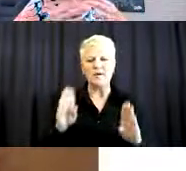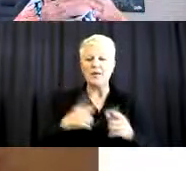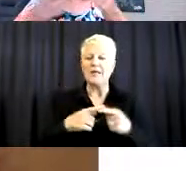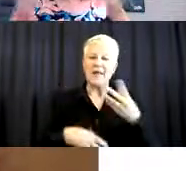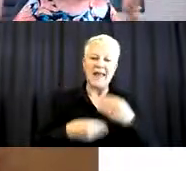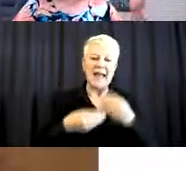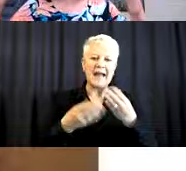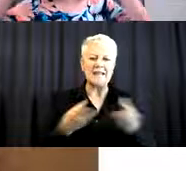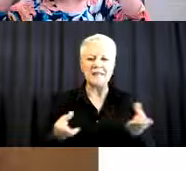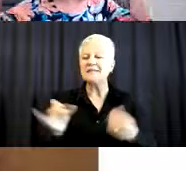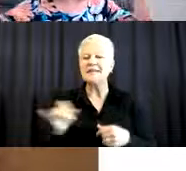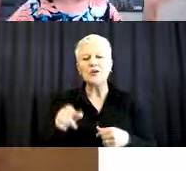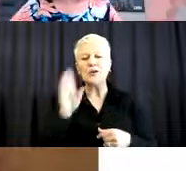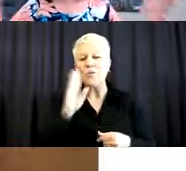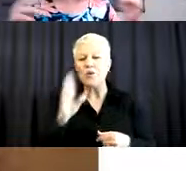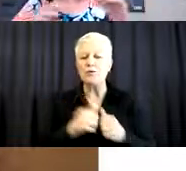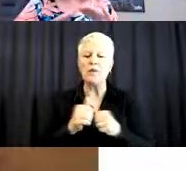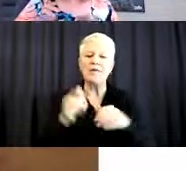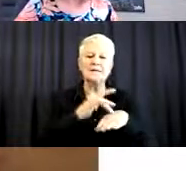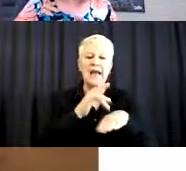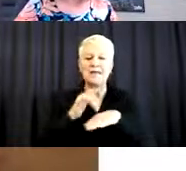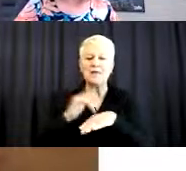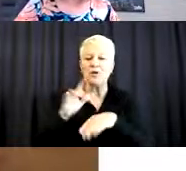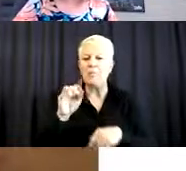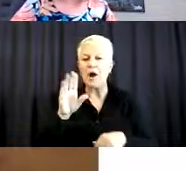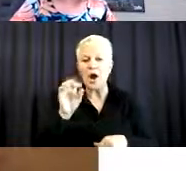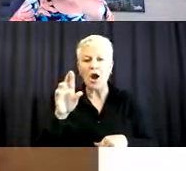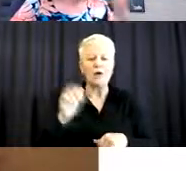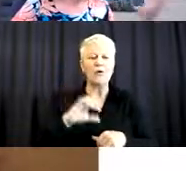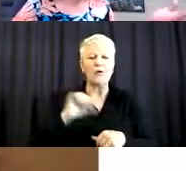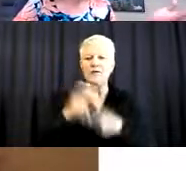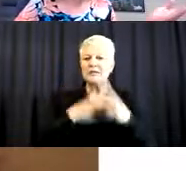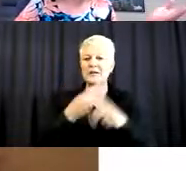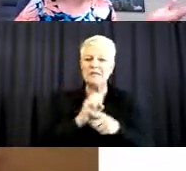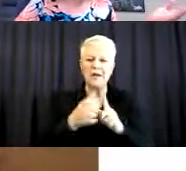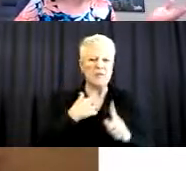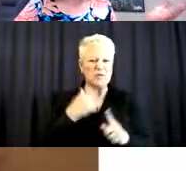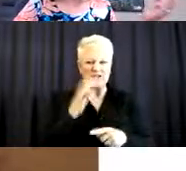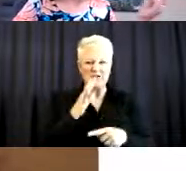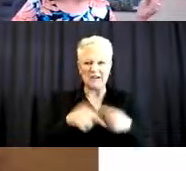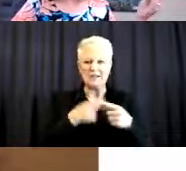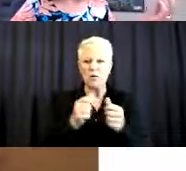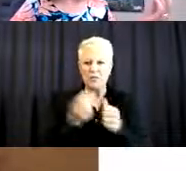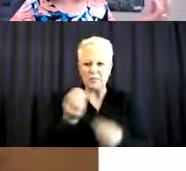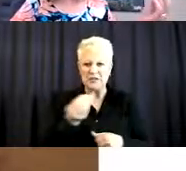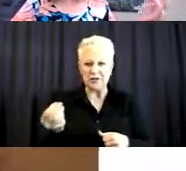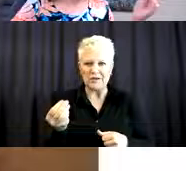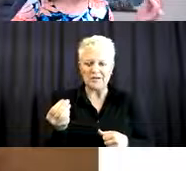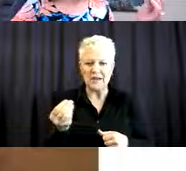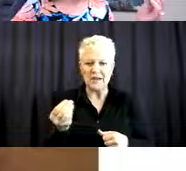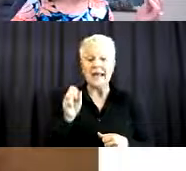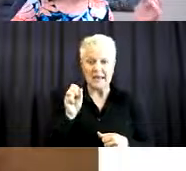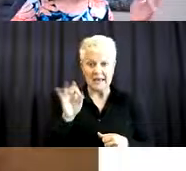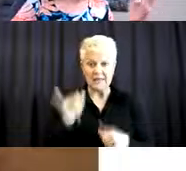things just like you would on the tactile bar or other kinds of environments that we just talked about, the materials, as long as they're safe,